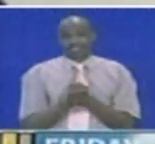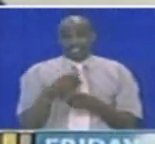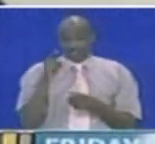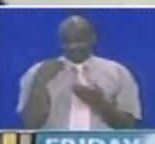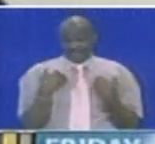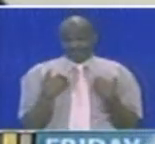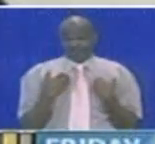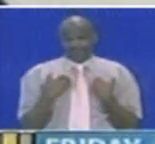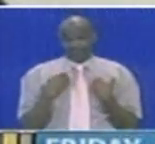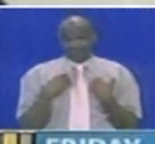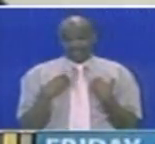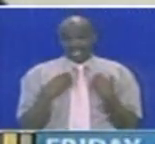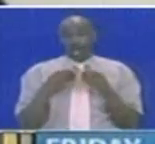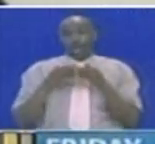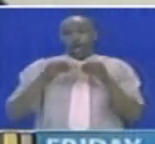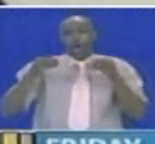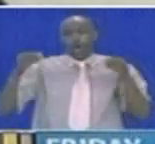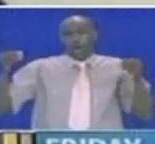it has a long vowel.